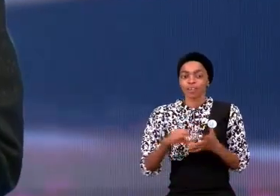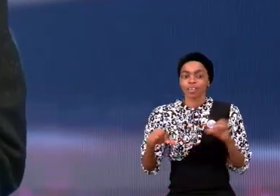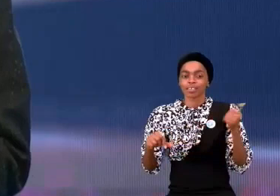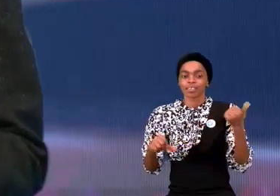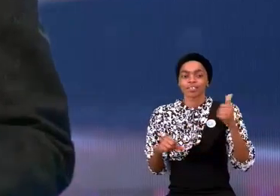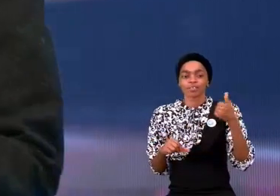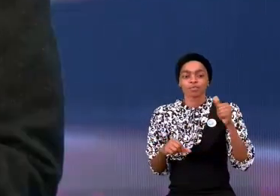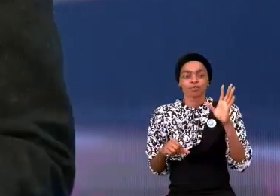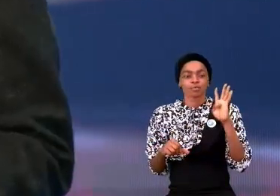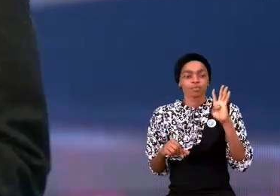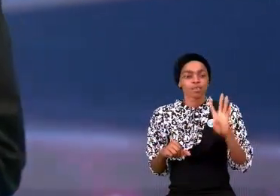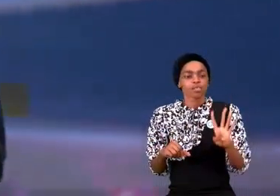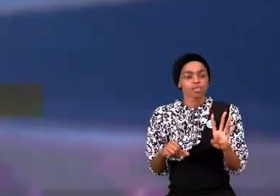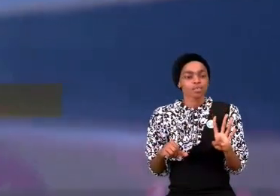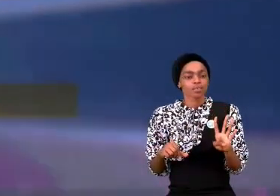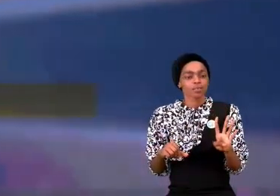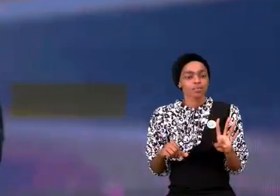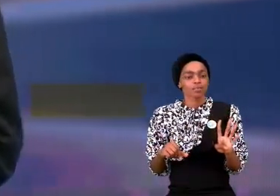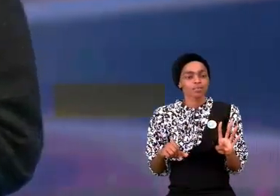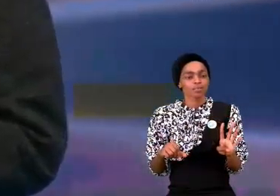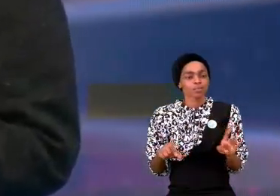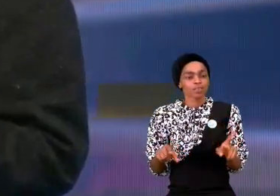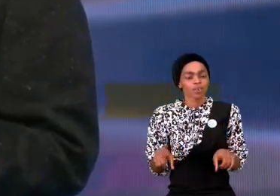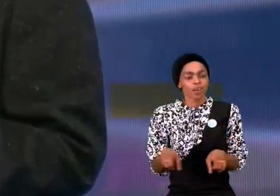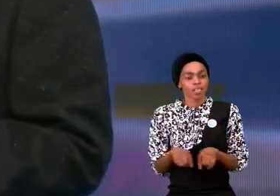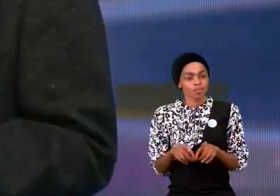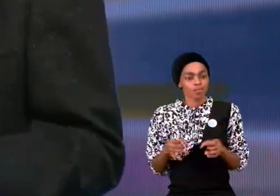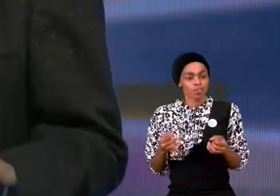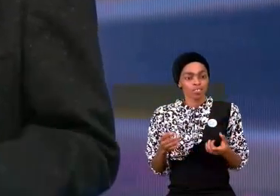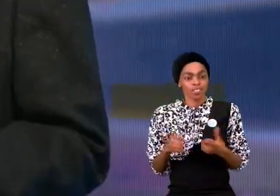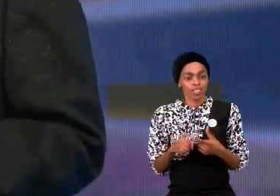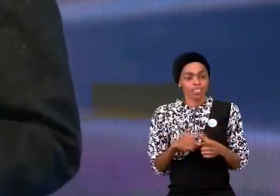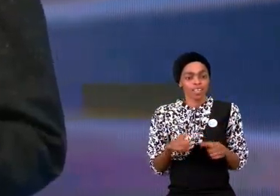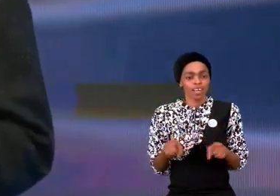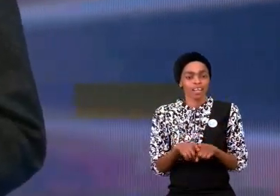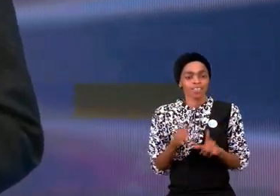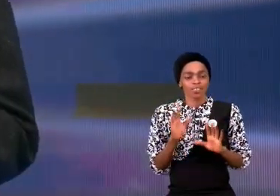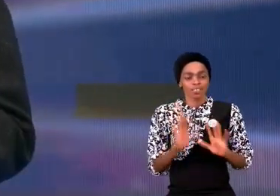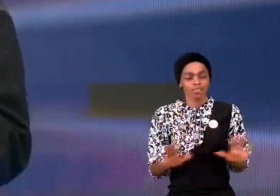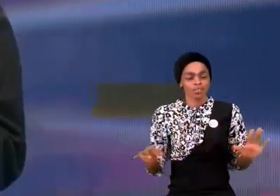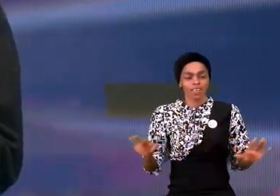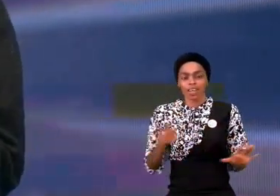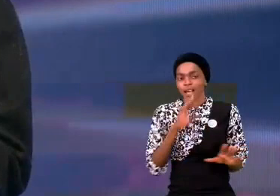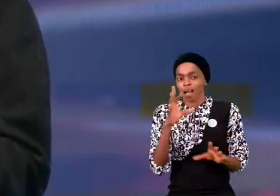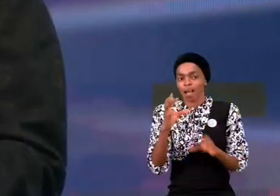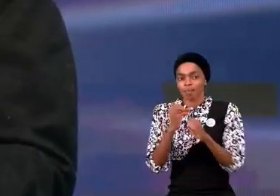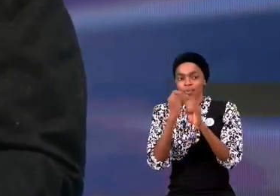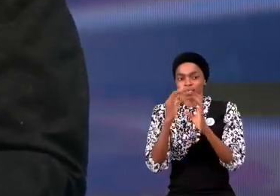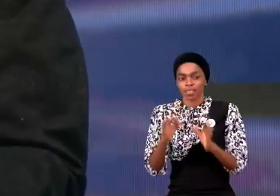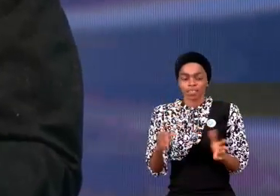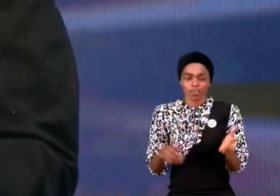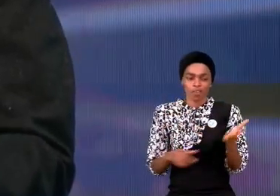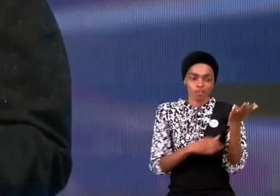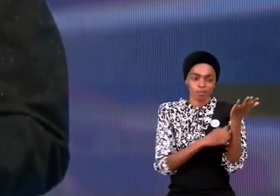children are partakers of flesh and blood, he also himself